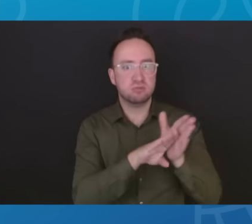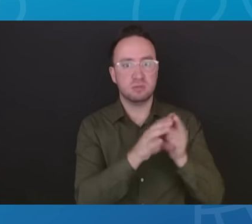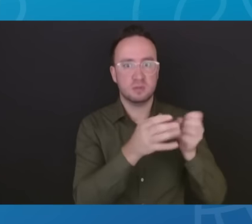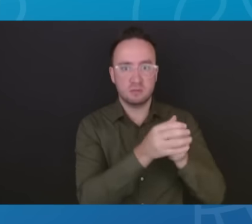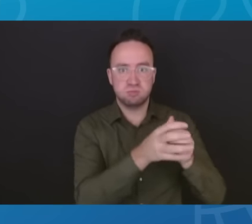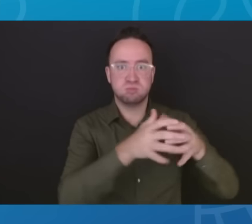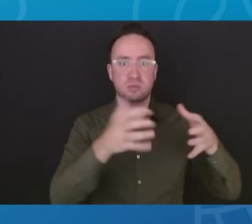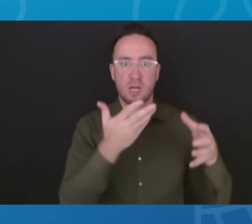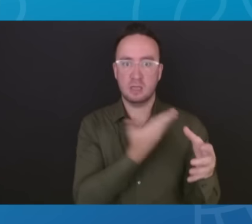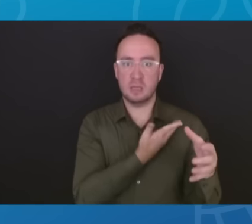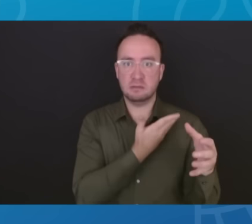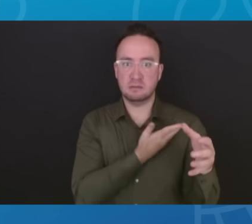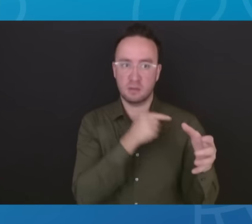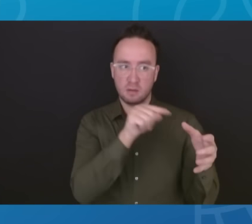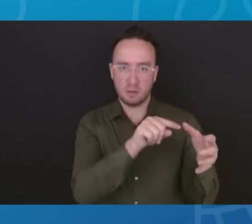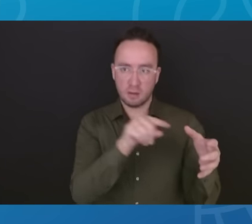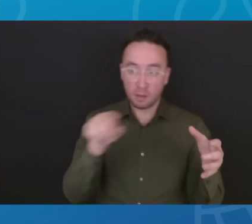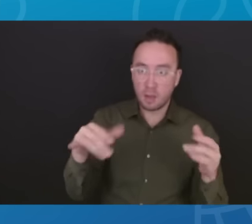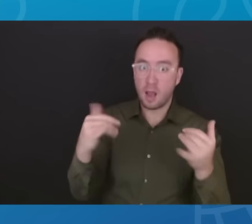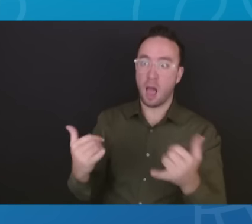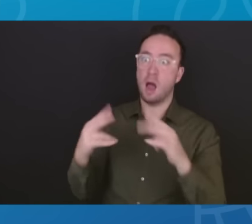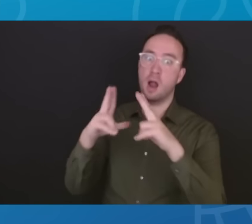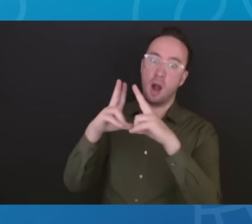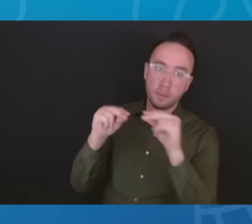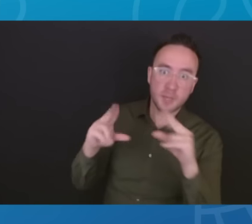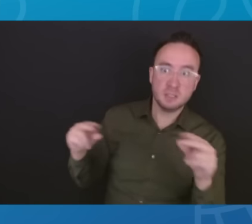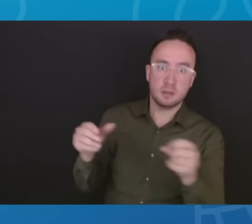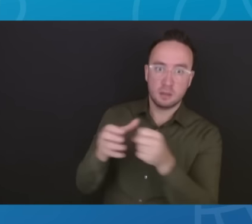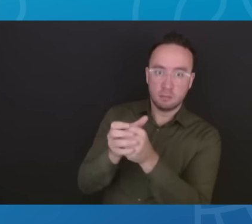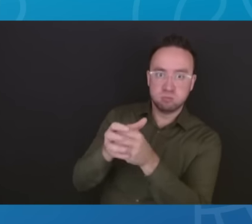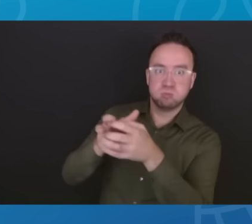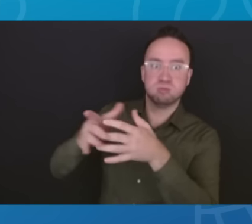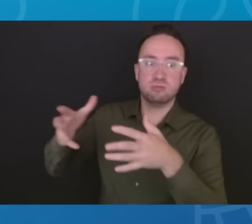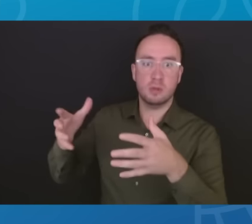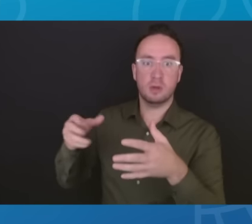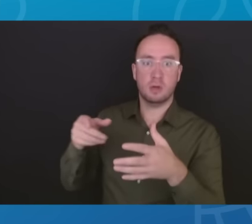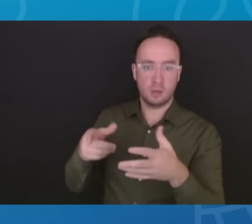And we're waiting for the response against Iran's attack. So